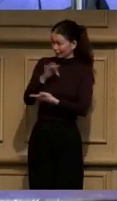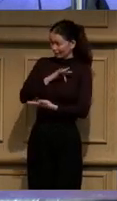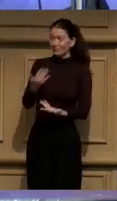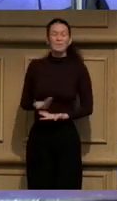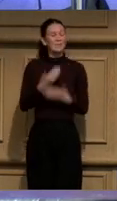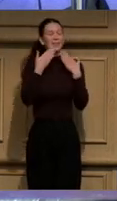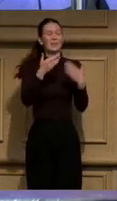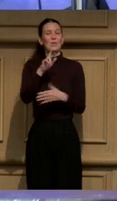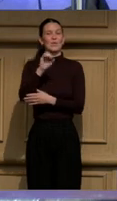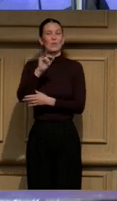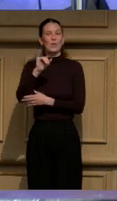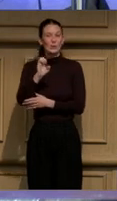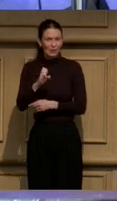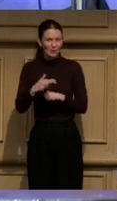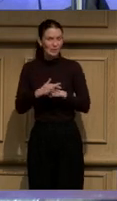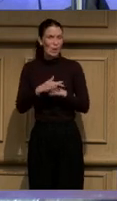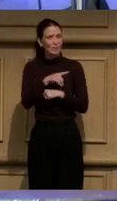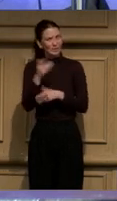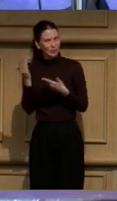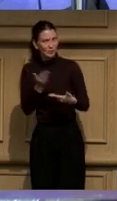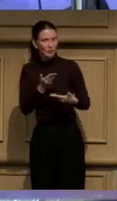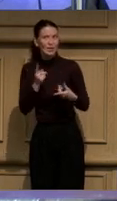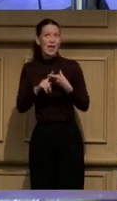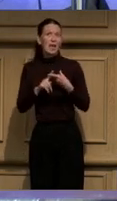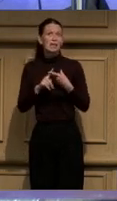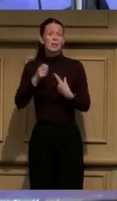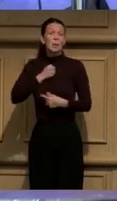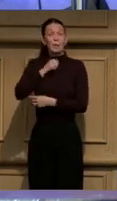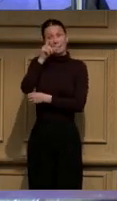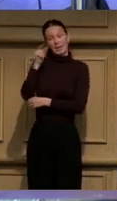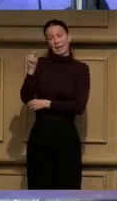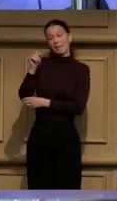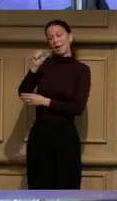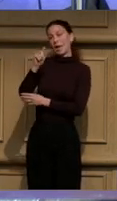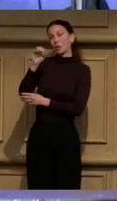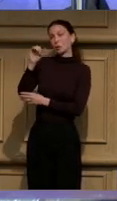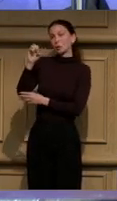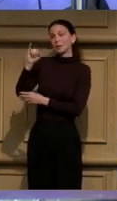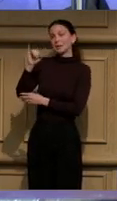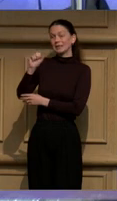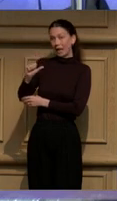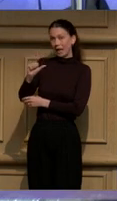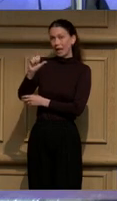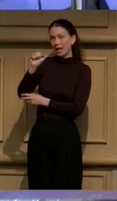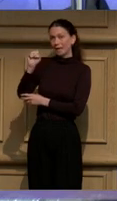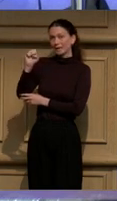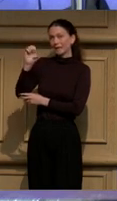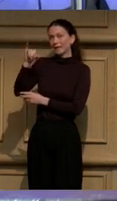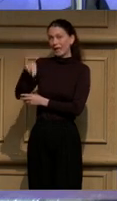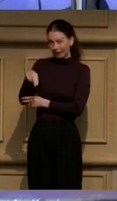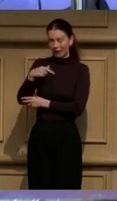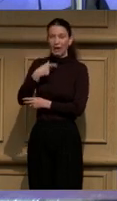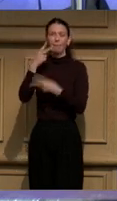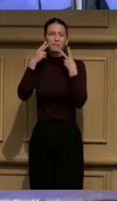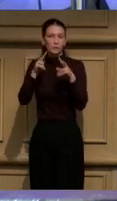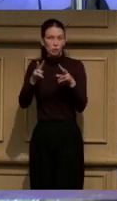Thanks, Róise, for the introduction. And so my name is Atoosa Hosseini, and I'm a visual artist and